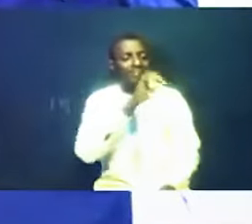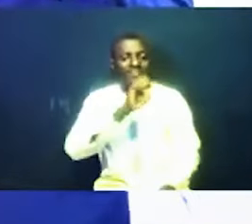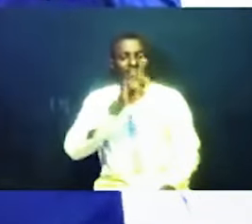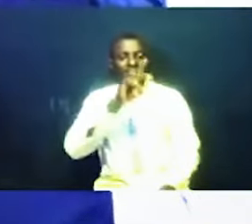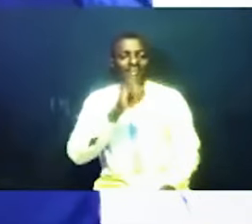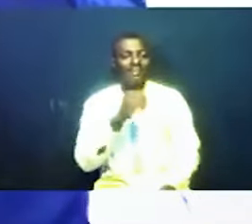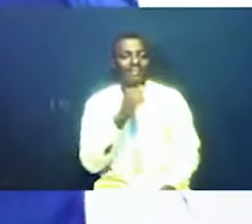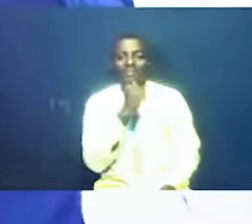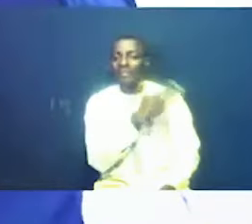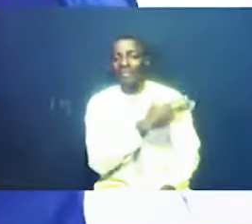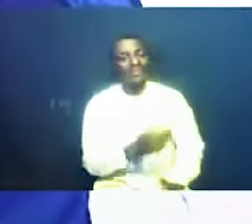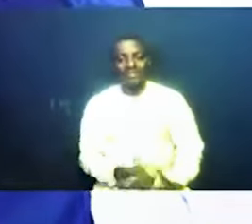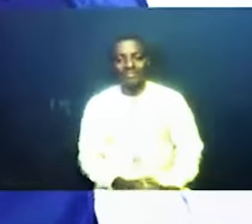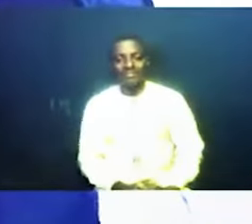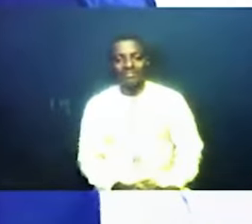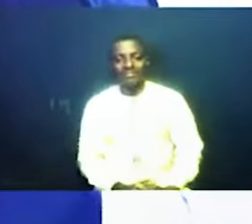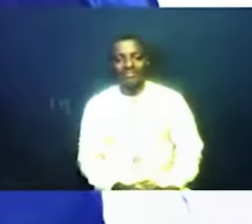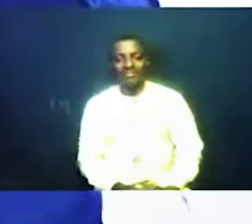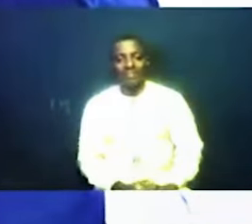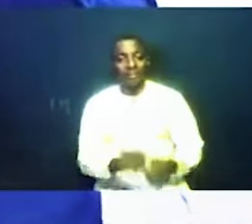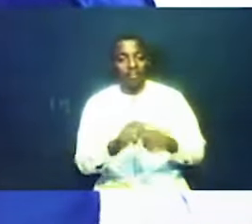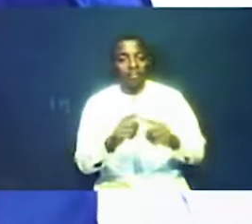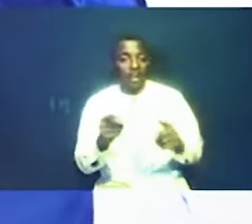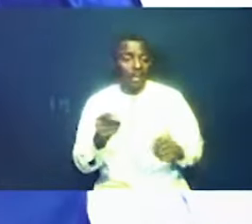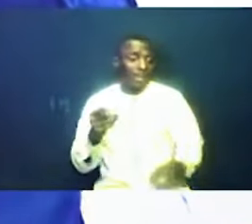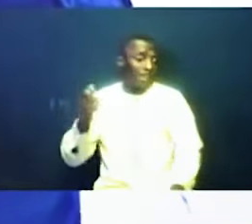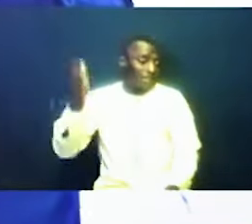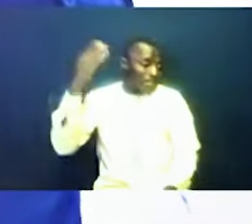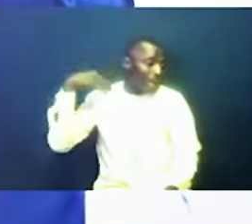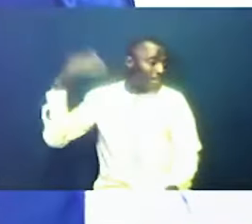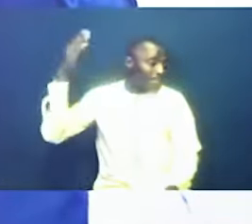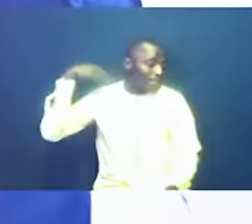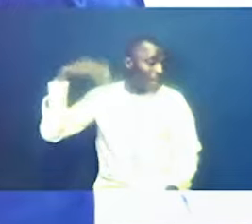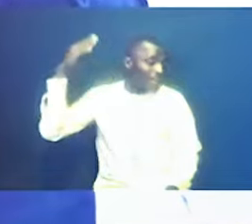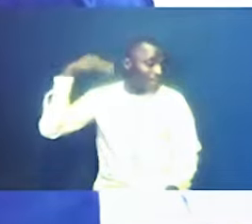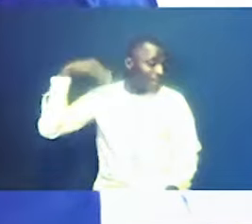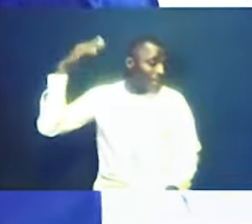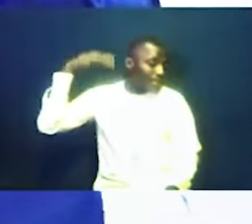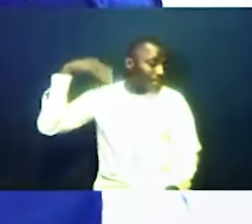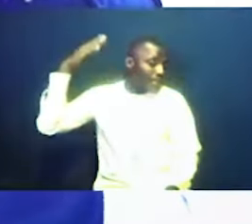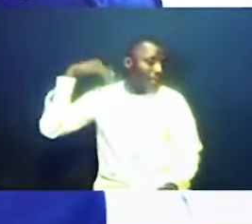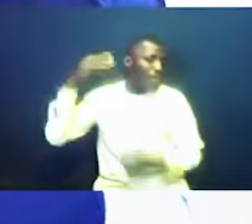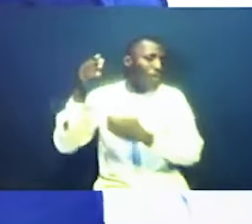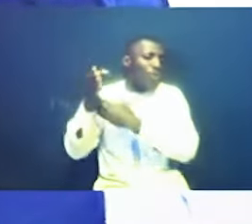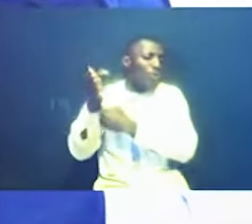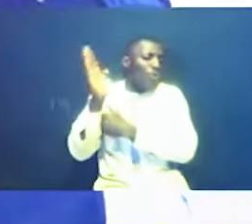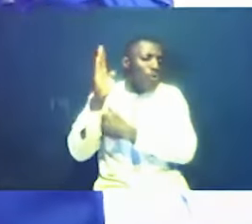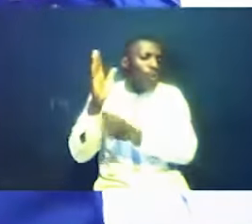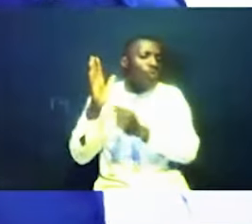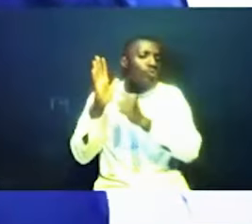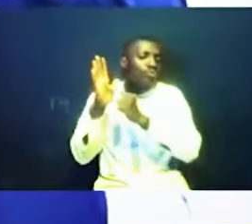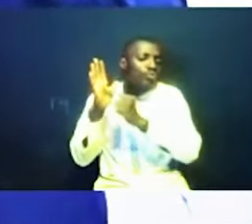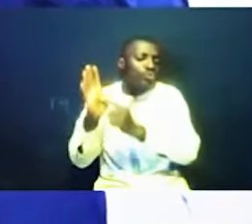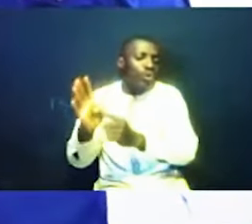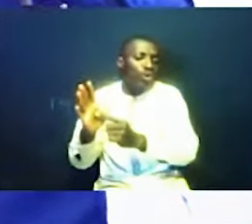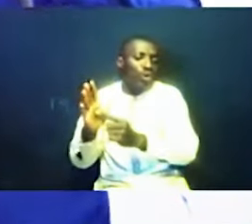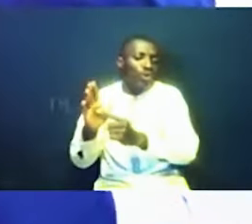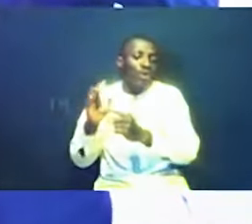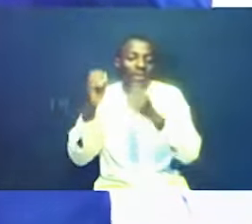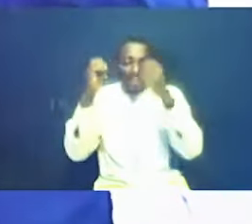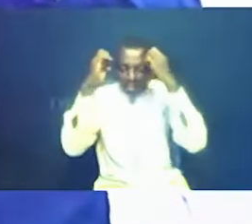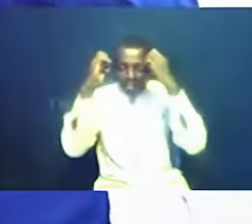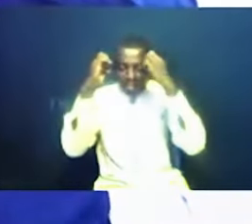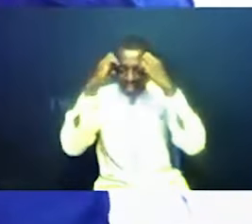But when God revealed himself to his ancestors in Egypt, he still had him in mind. And so bra onyankopon yi ne ho